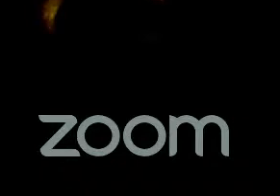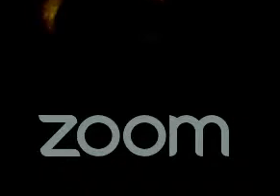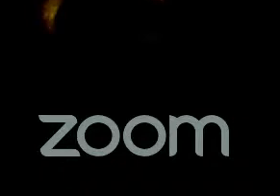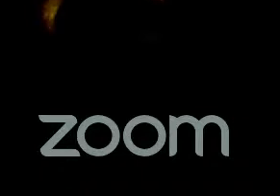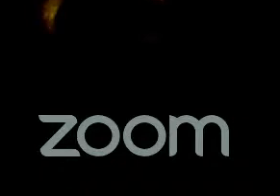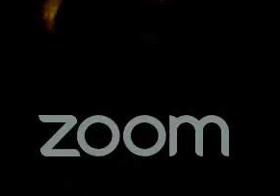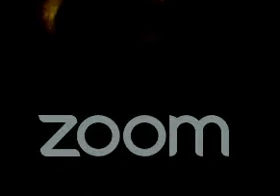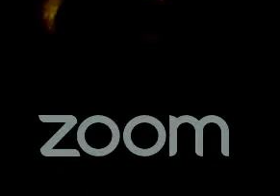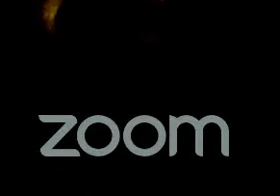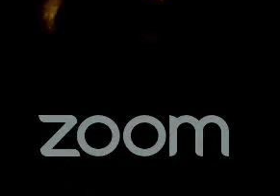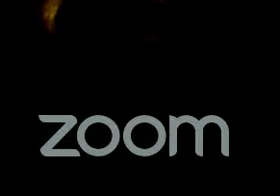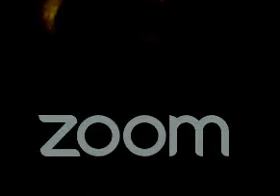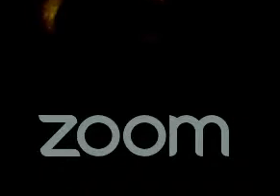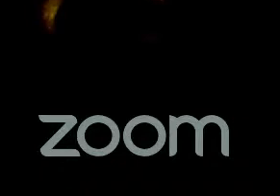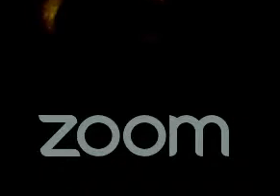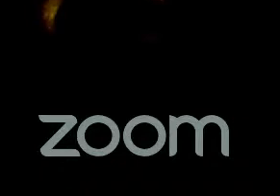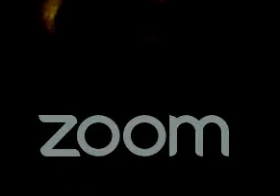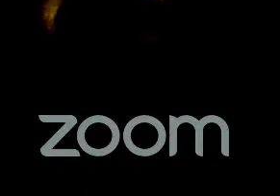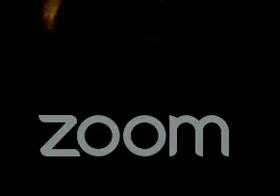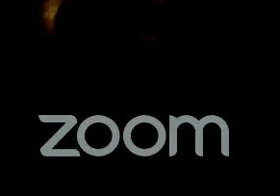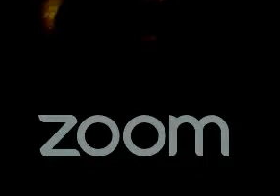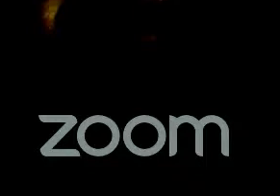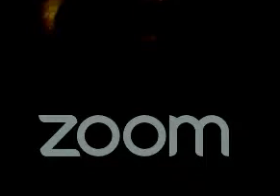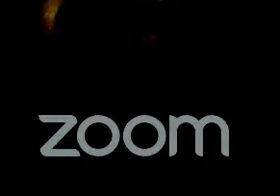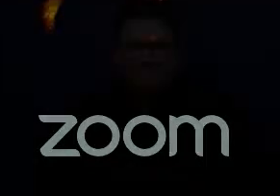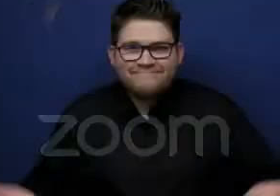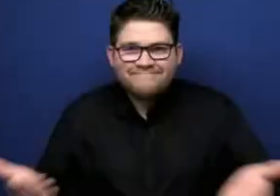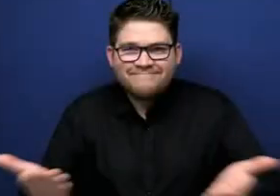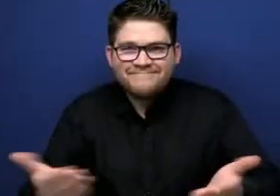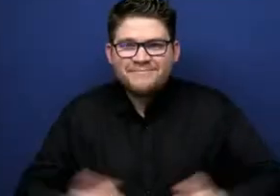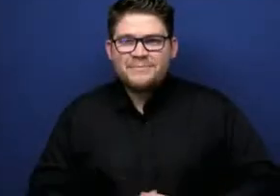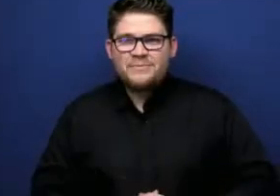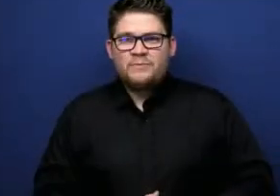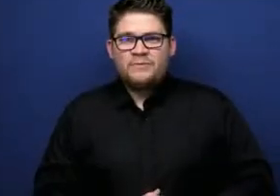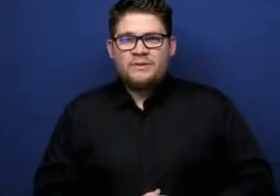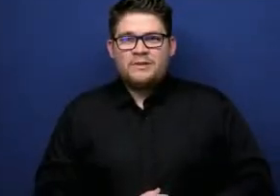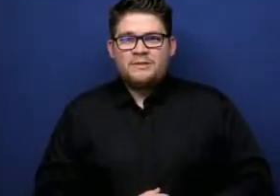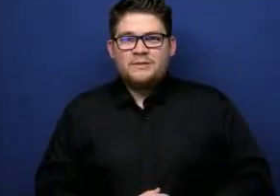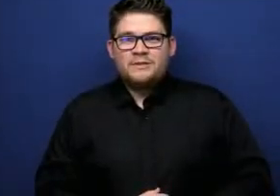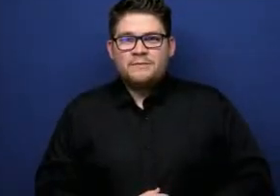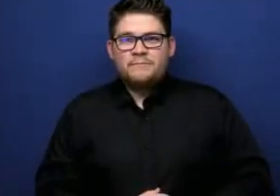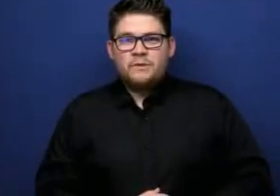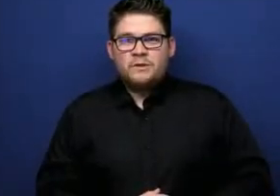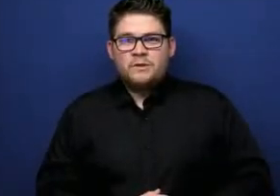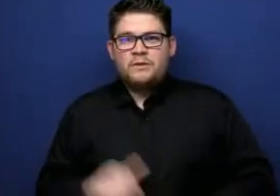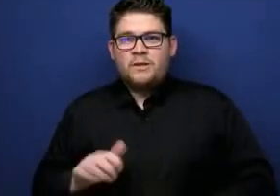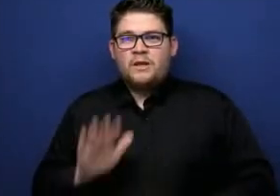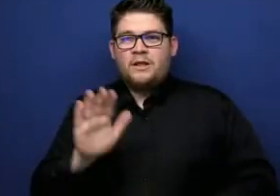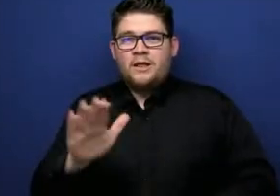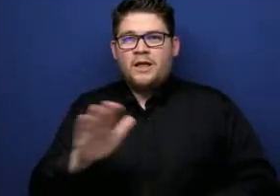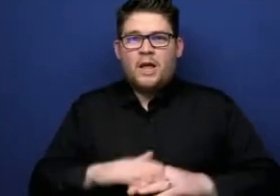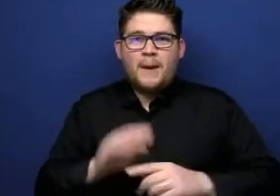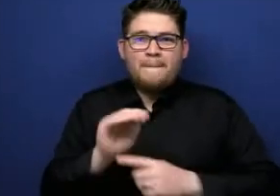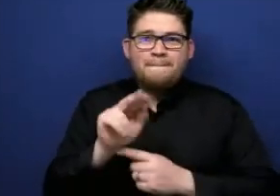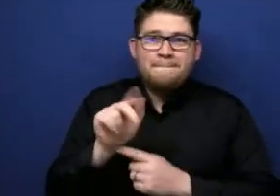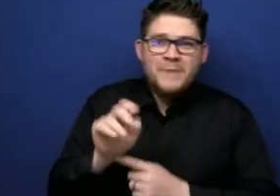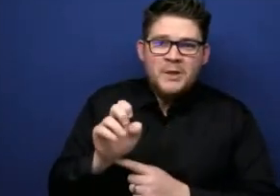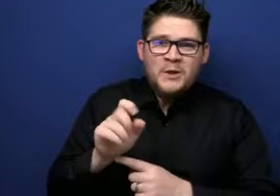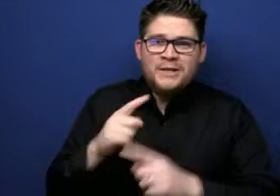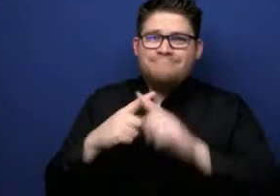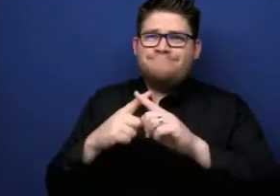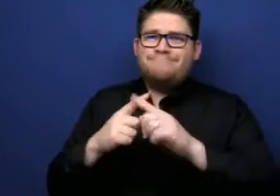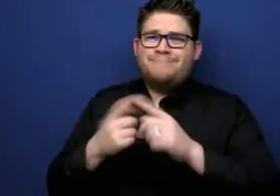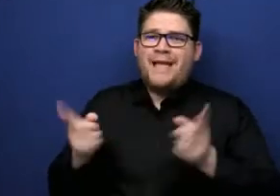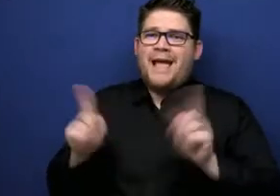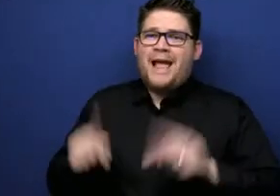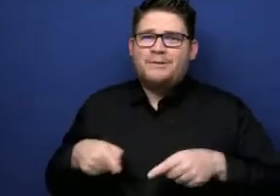Greetings, everyone. That would be the largest "you're on mute" of all time. I guess that's what happens when you have a virtual event such as